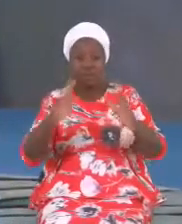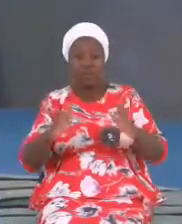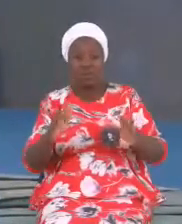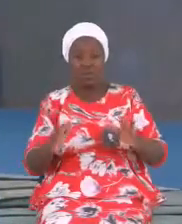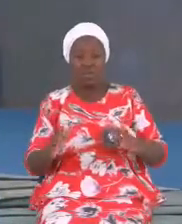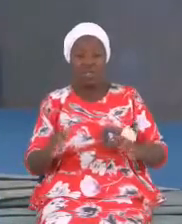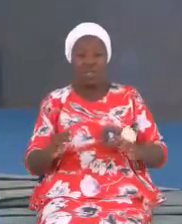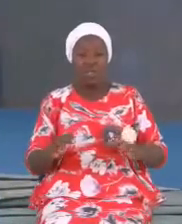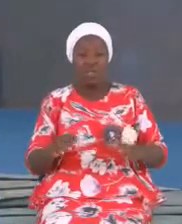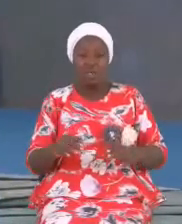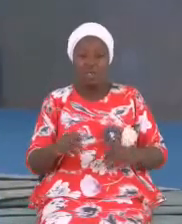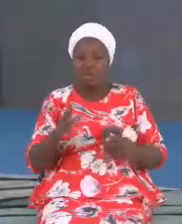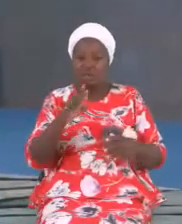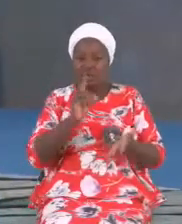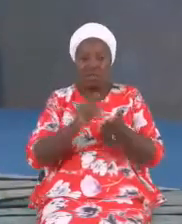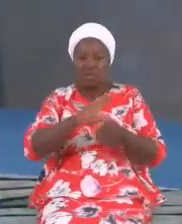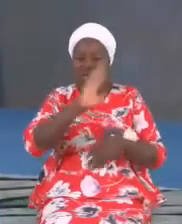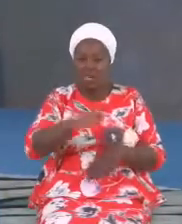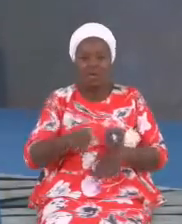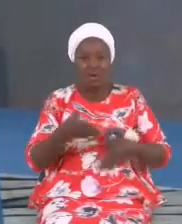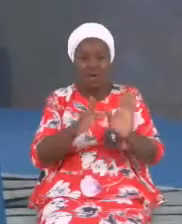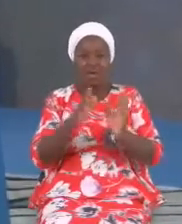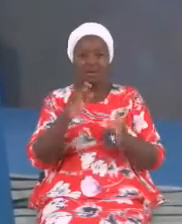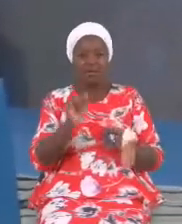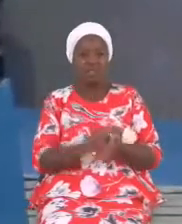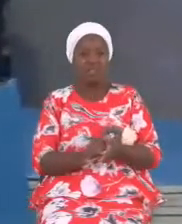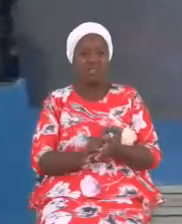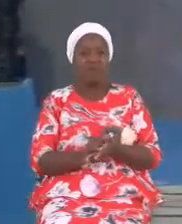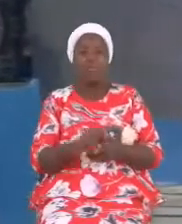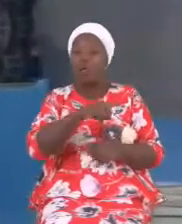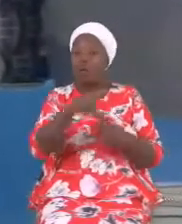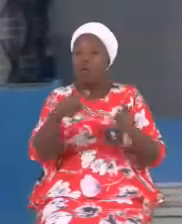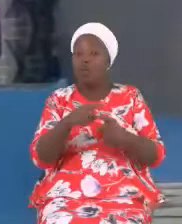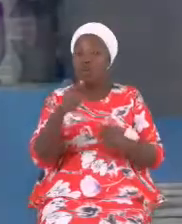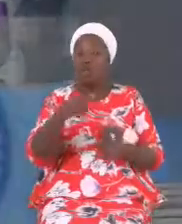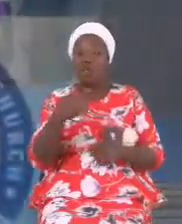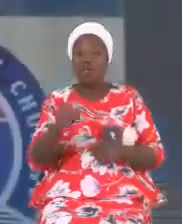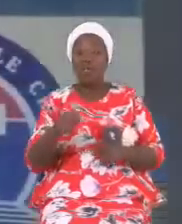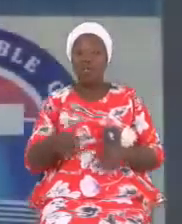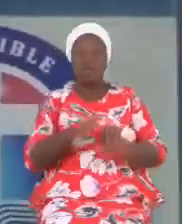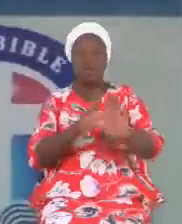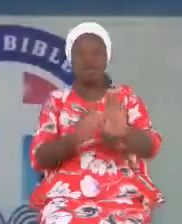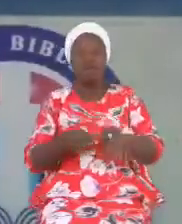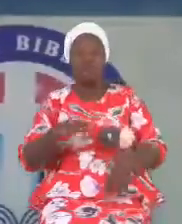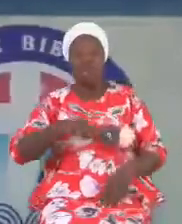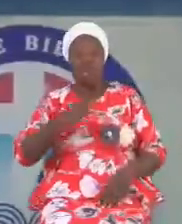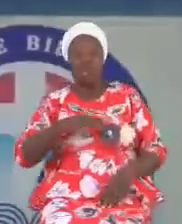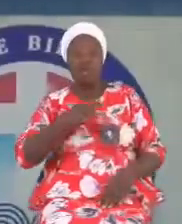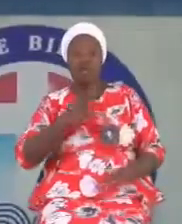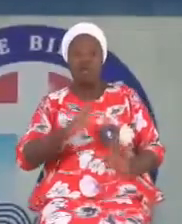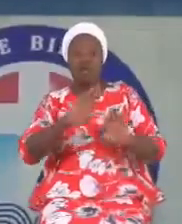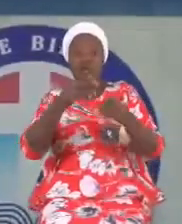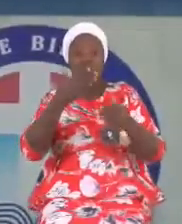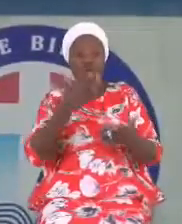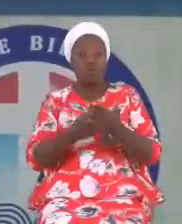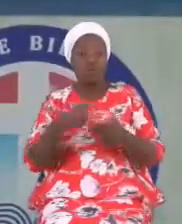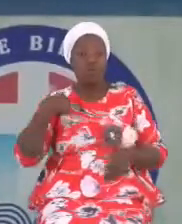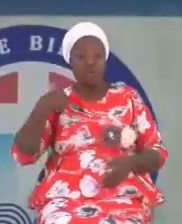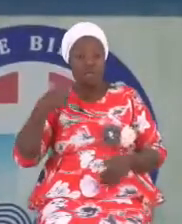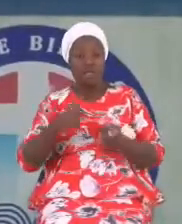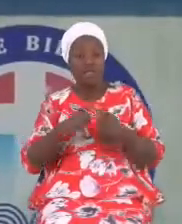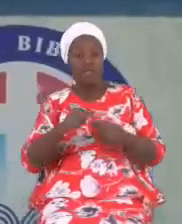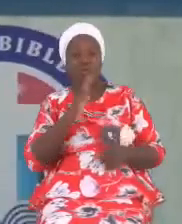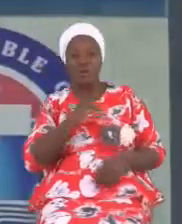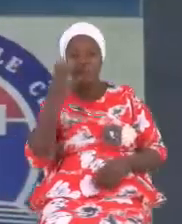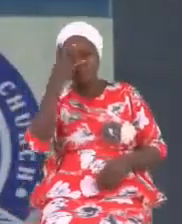Doctors don't do that. When a tailor gives you good clothes and you look nice in it, you say, tailor,